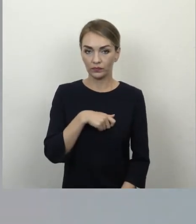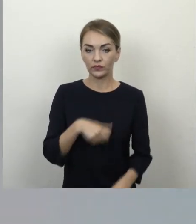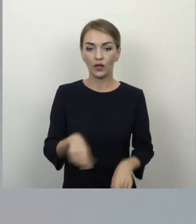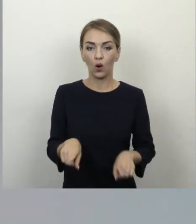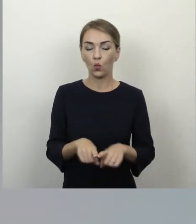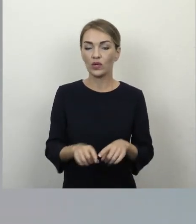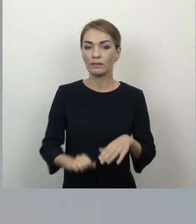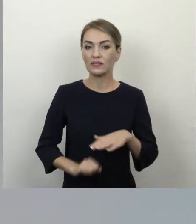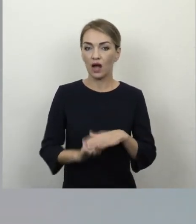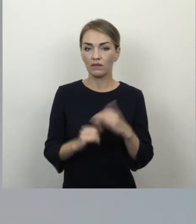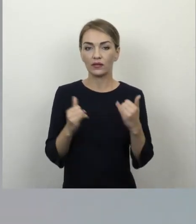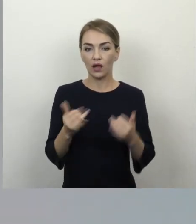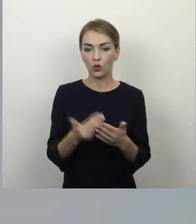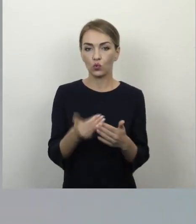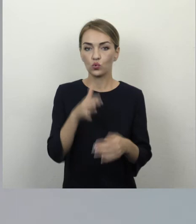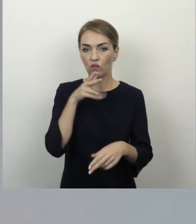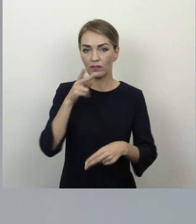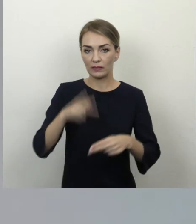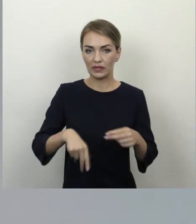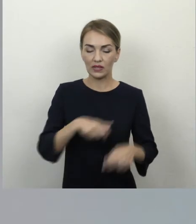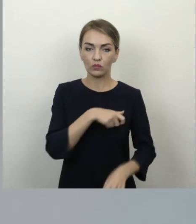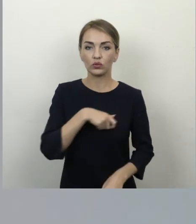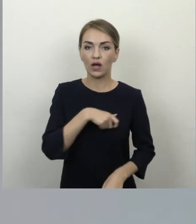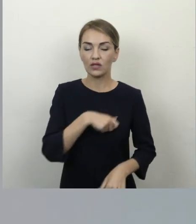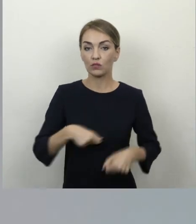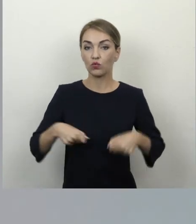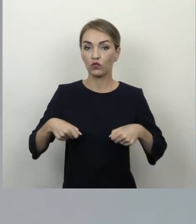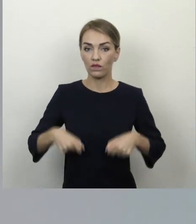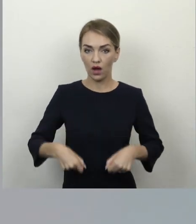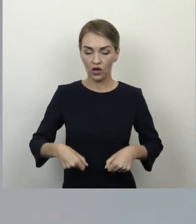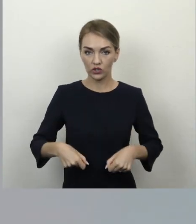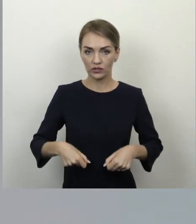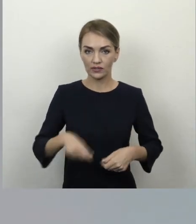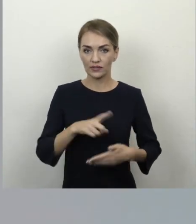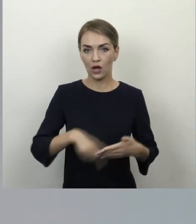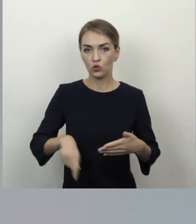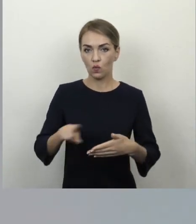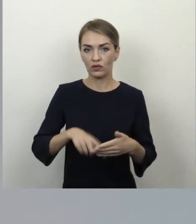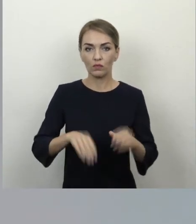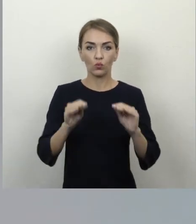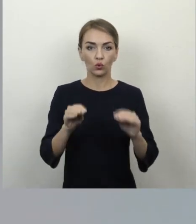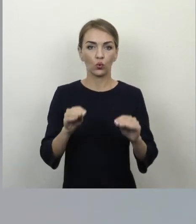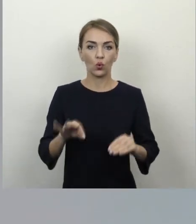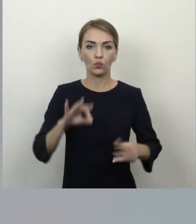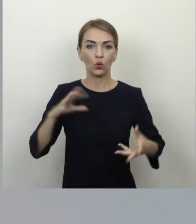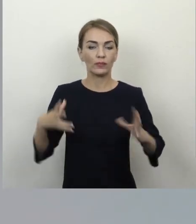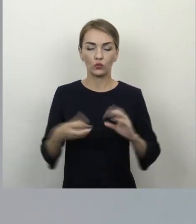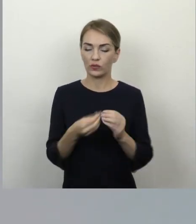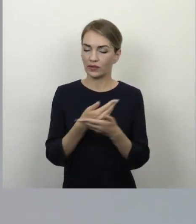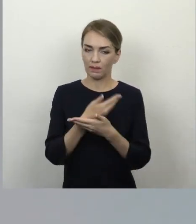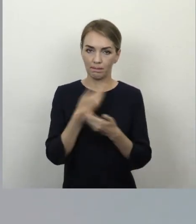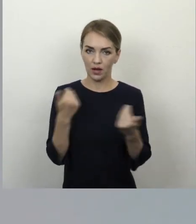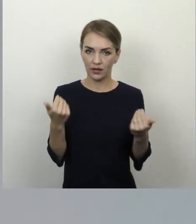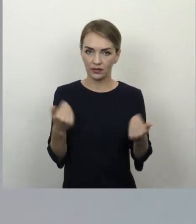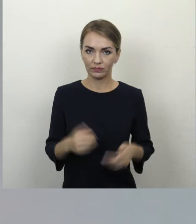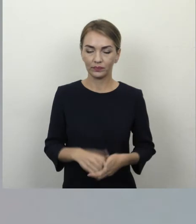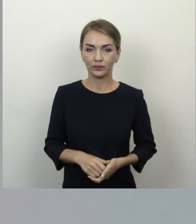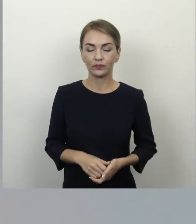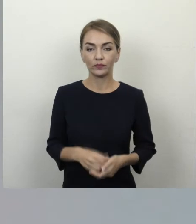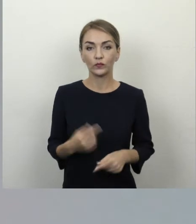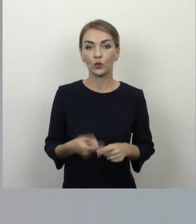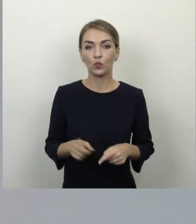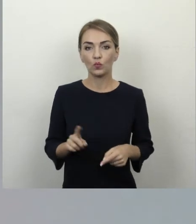of parliament take effect. To do that, to, for example, early dismiss, let's say,